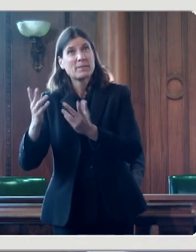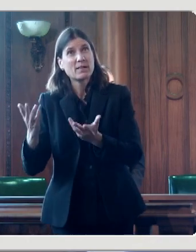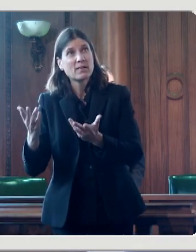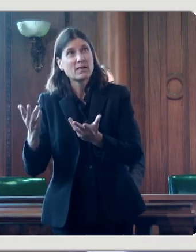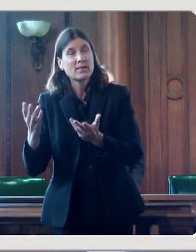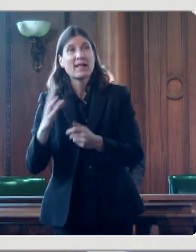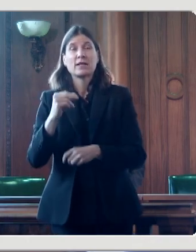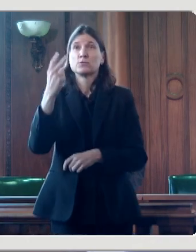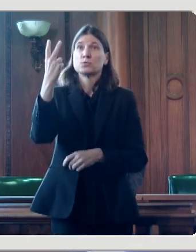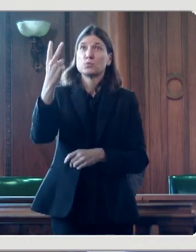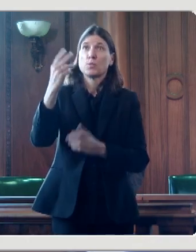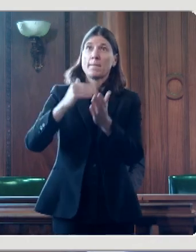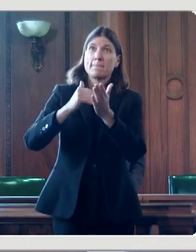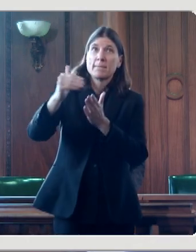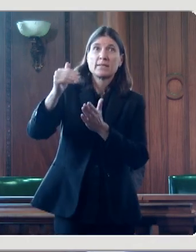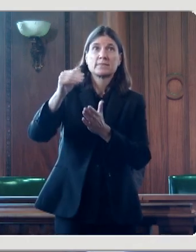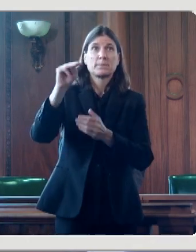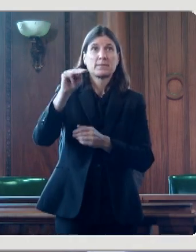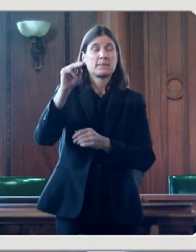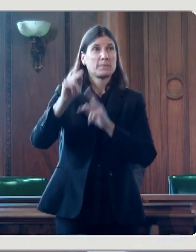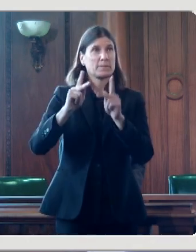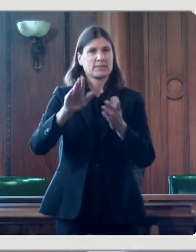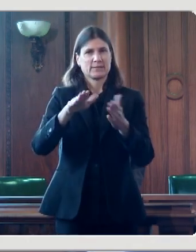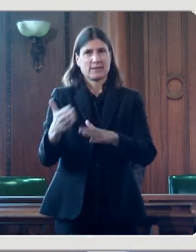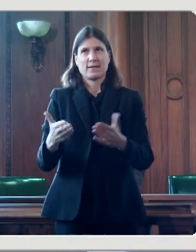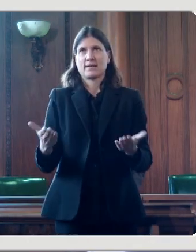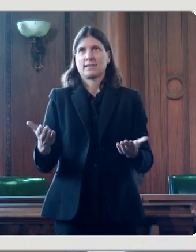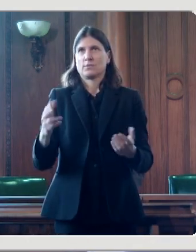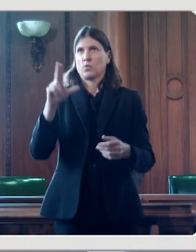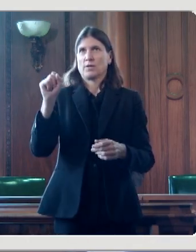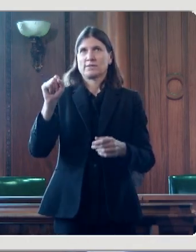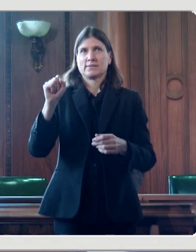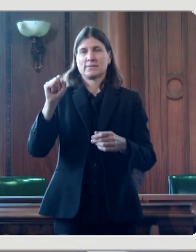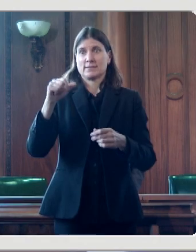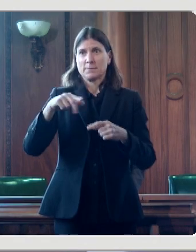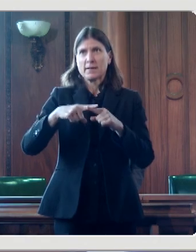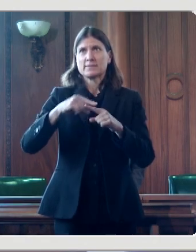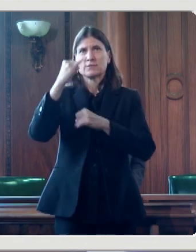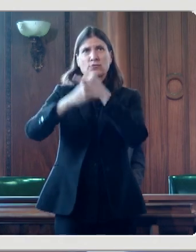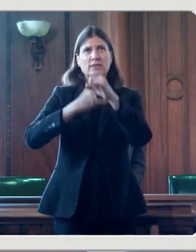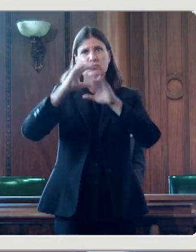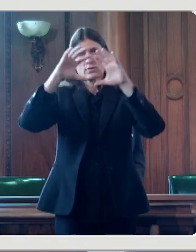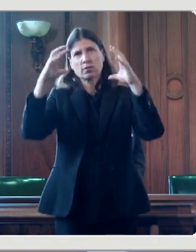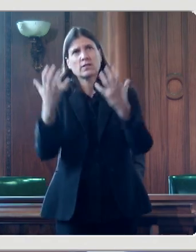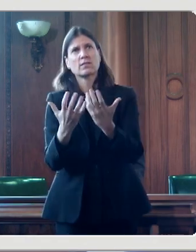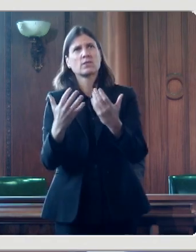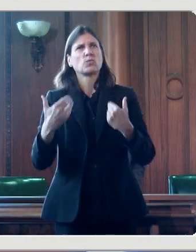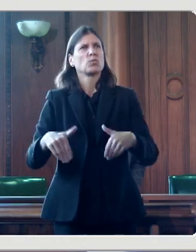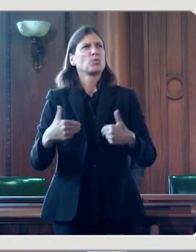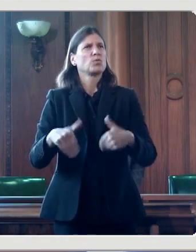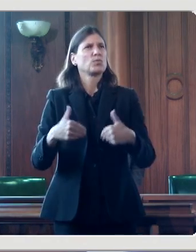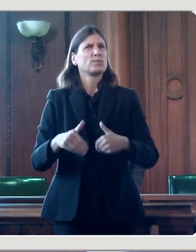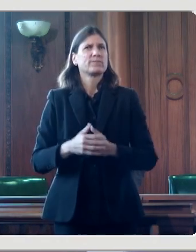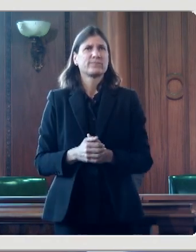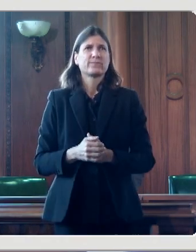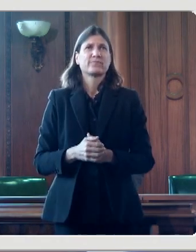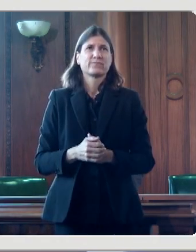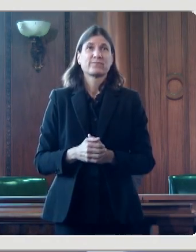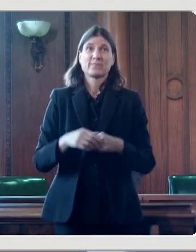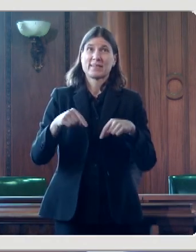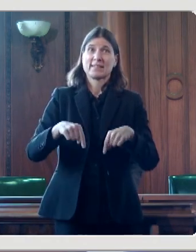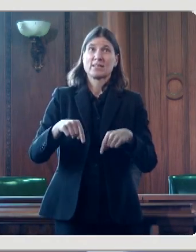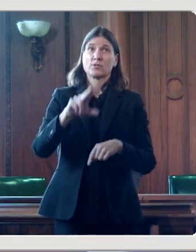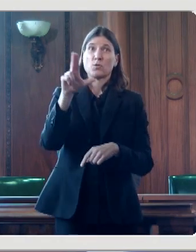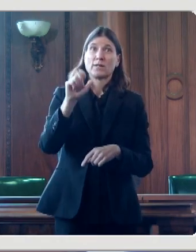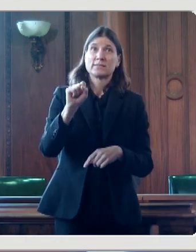over 350,000 deaths. Unfortunately, we just have not comprehensively